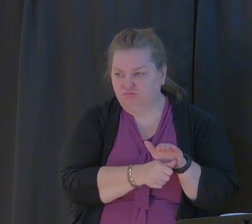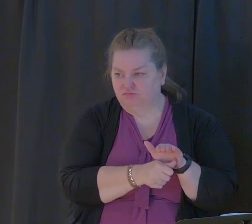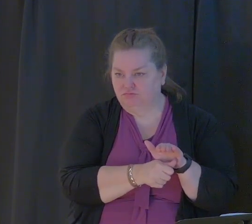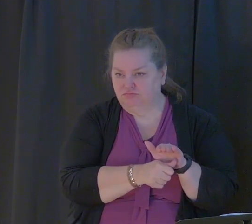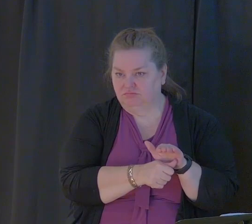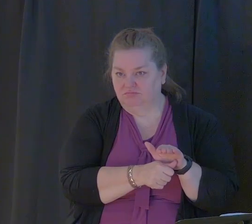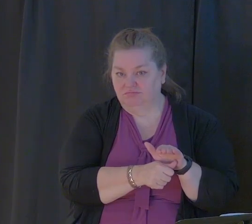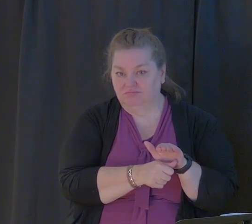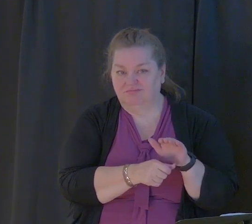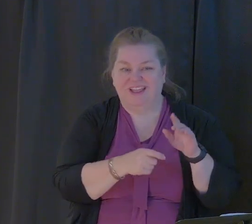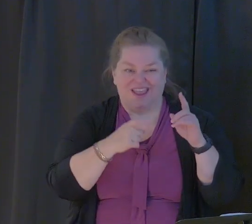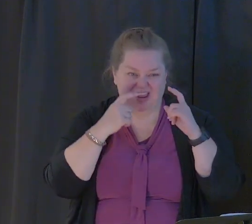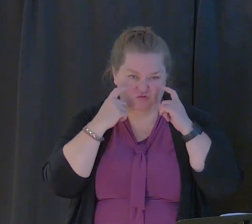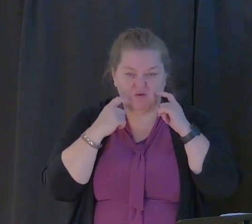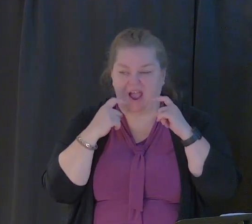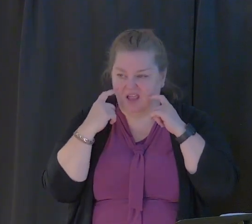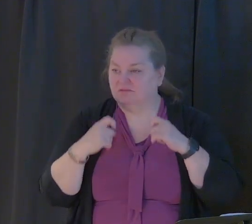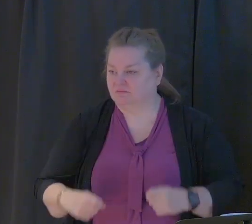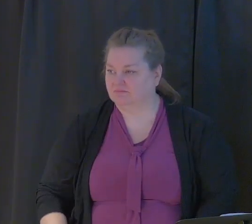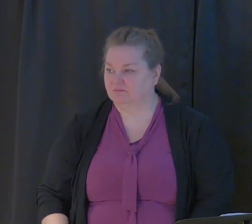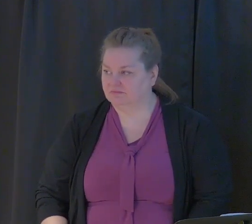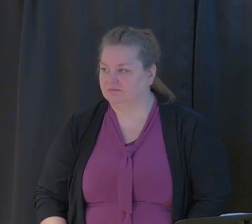and cry.